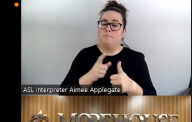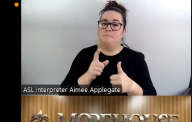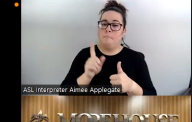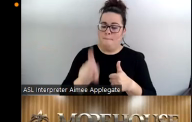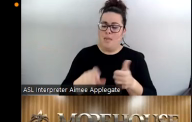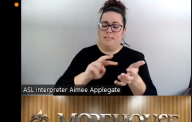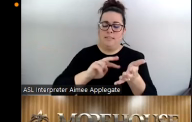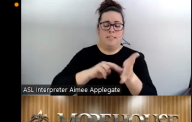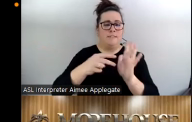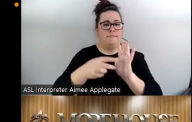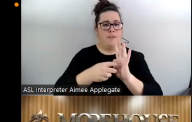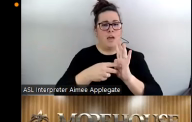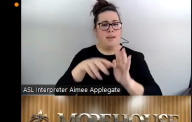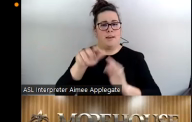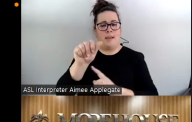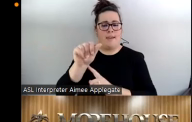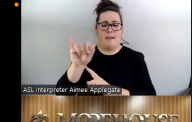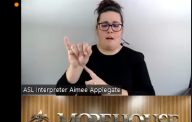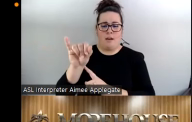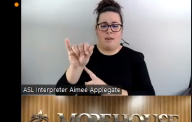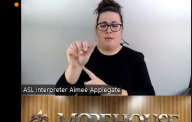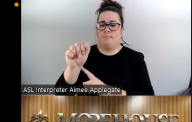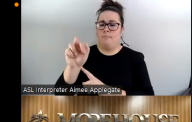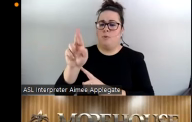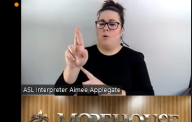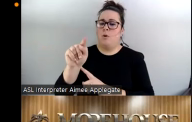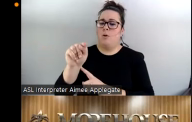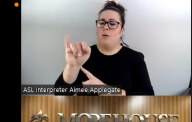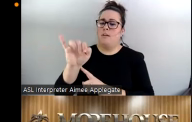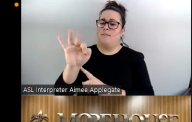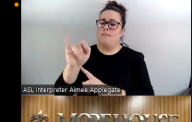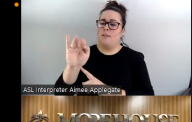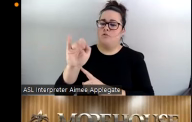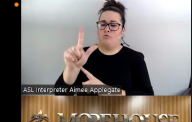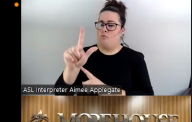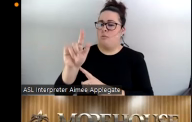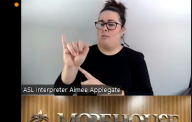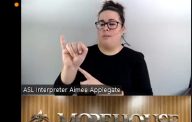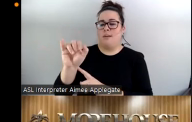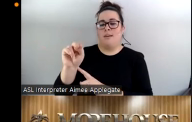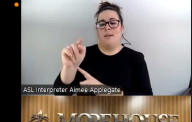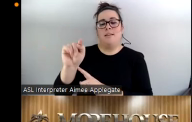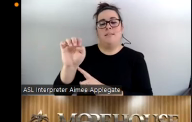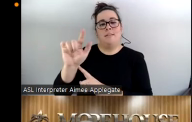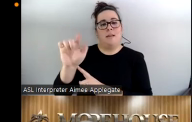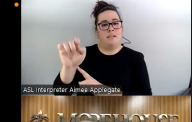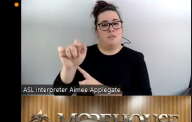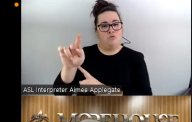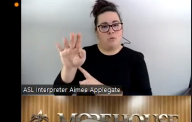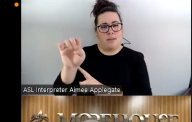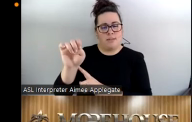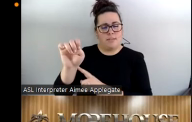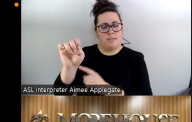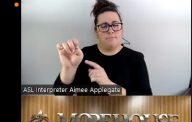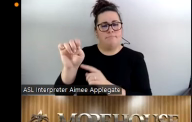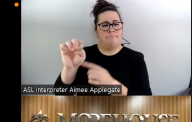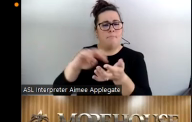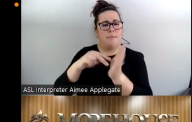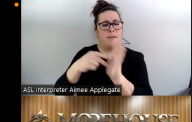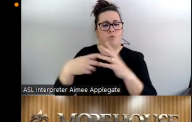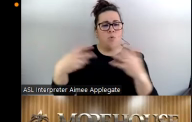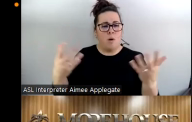define what artificial intelligence is, right? There's a lot of hype around it. And really, you could think of artificial intelligence as a